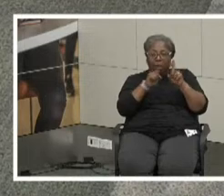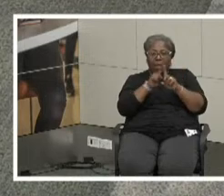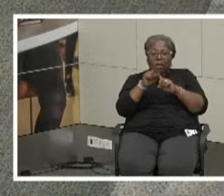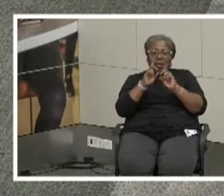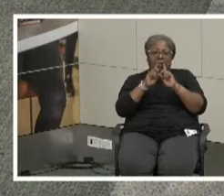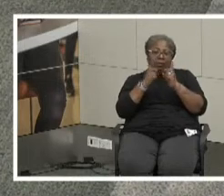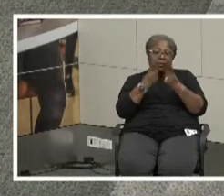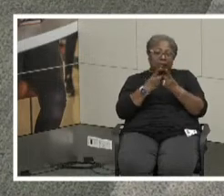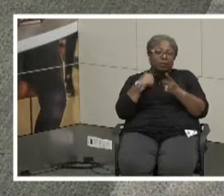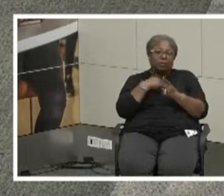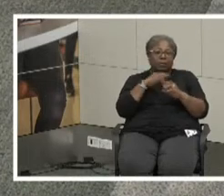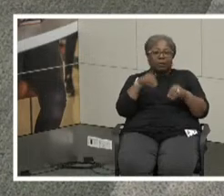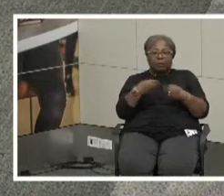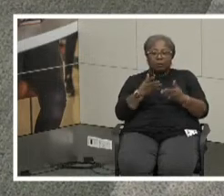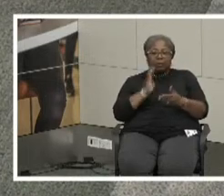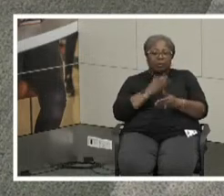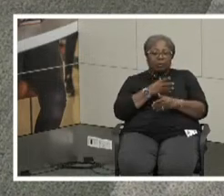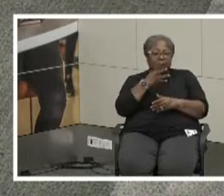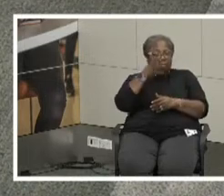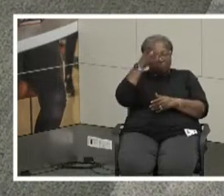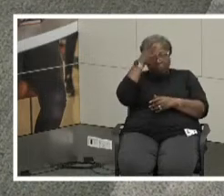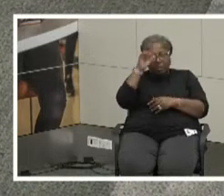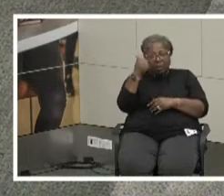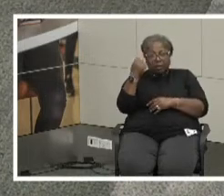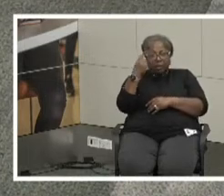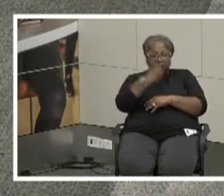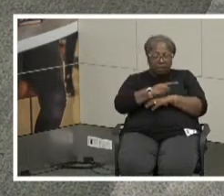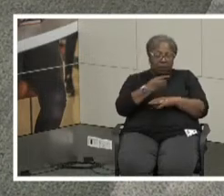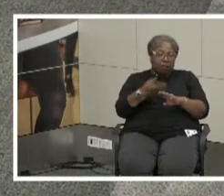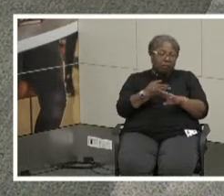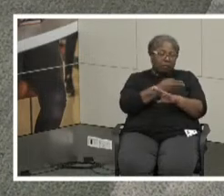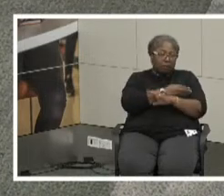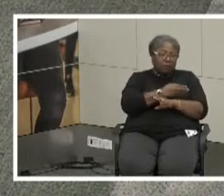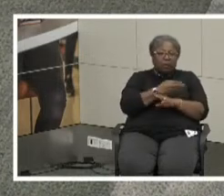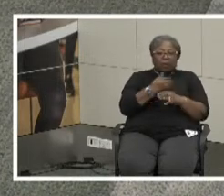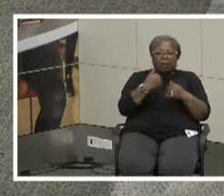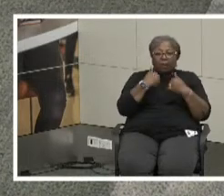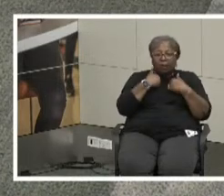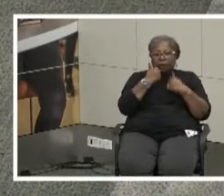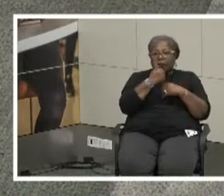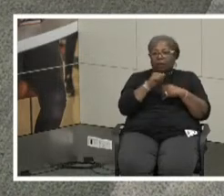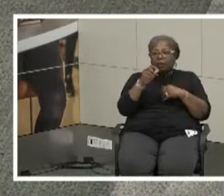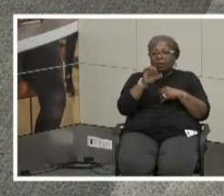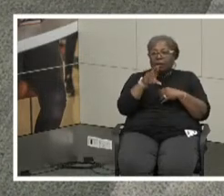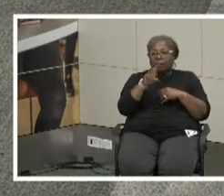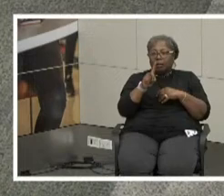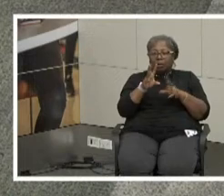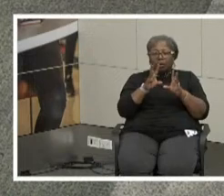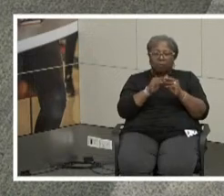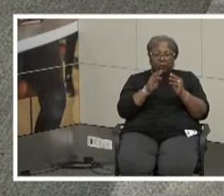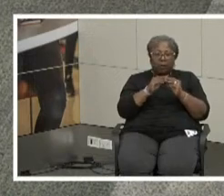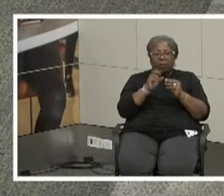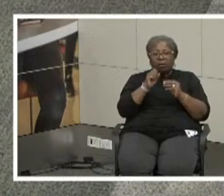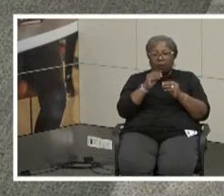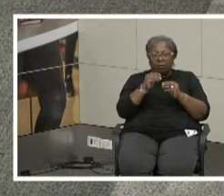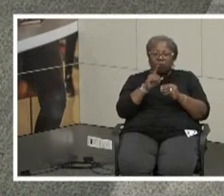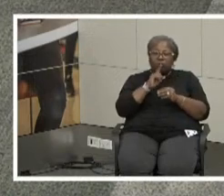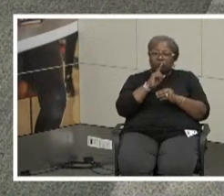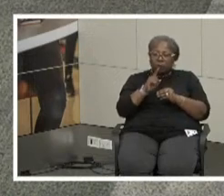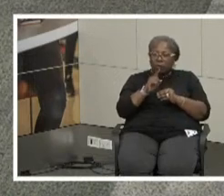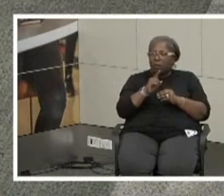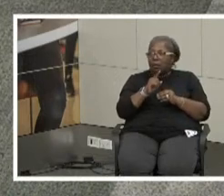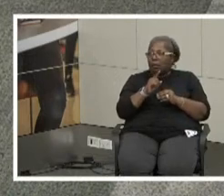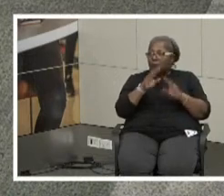giving our parents 10 days notice prior to having um any art meetings and so going really